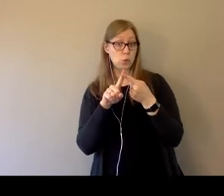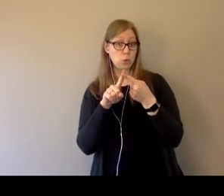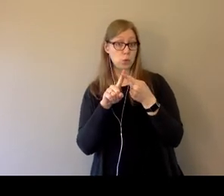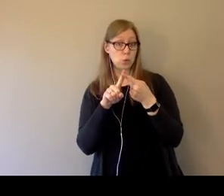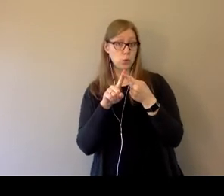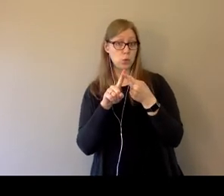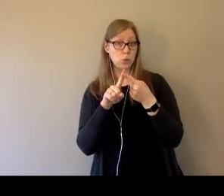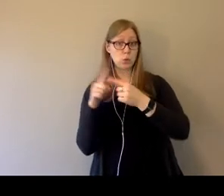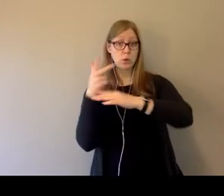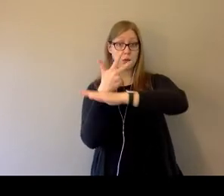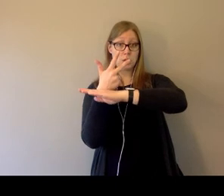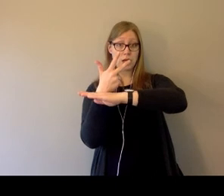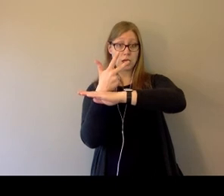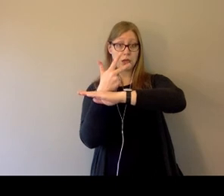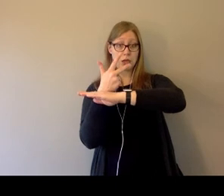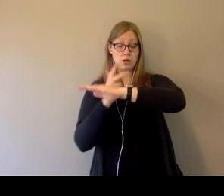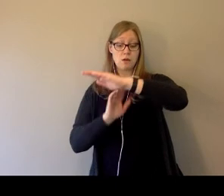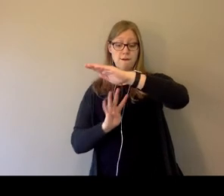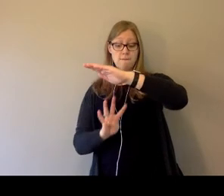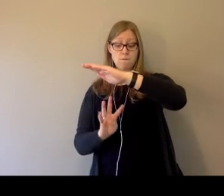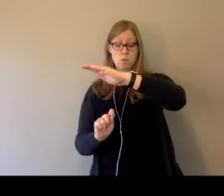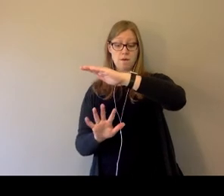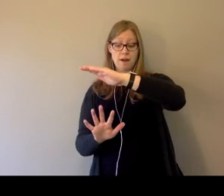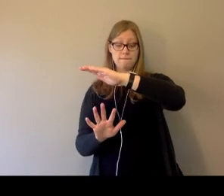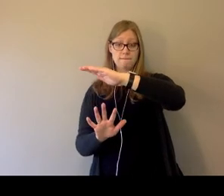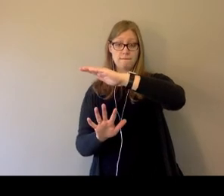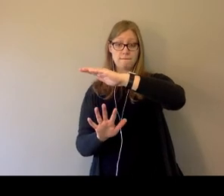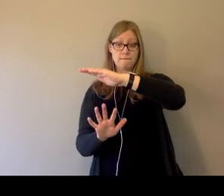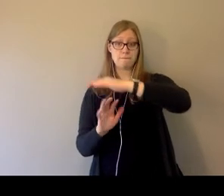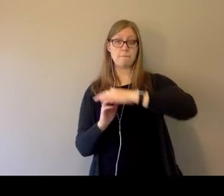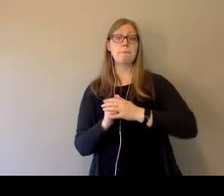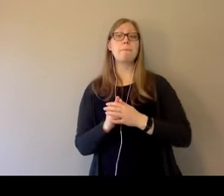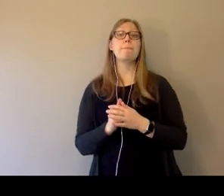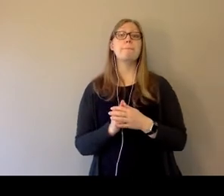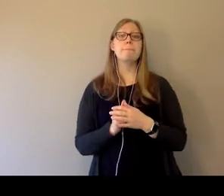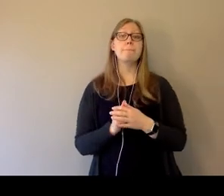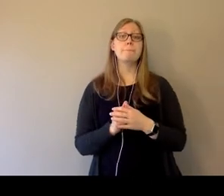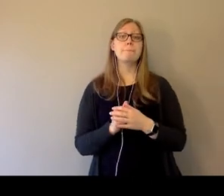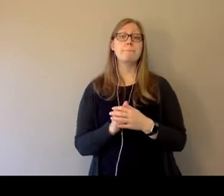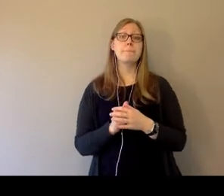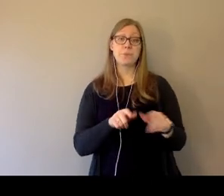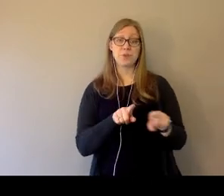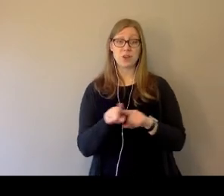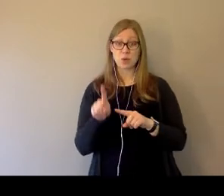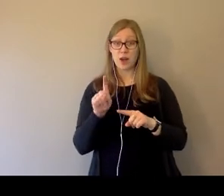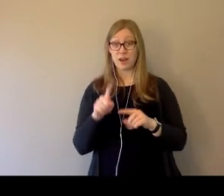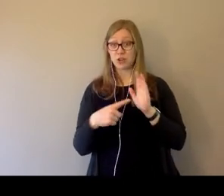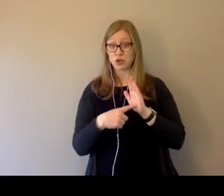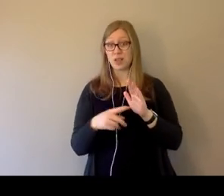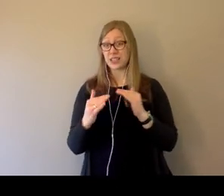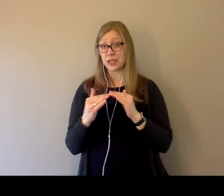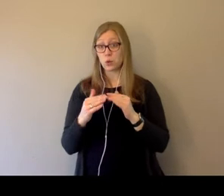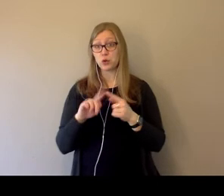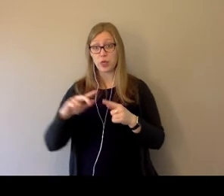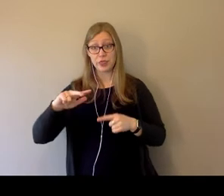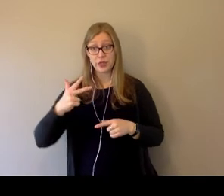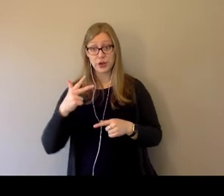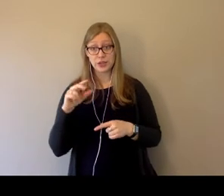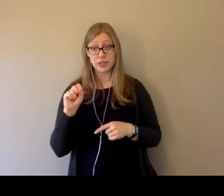3 over 4.5. Now, I also have to show that it's equal to the third side because there's 3